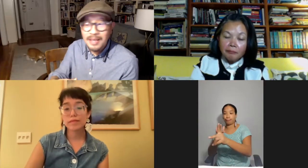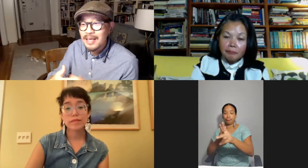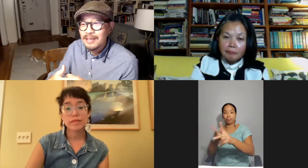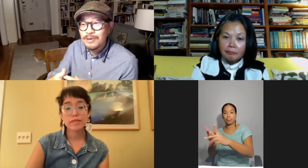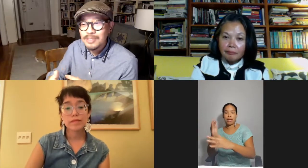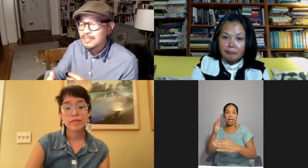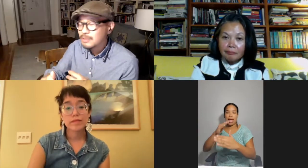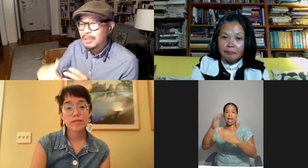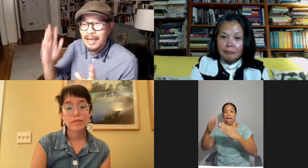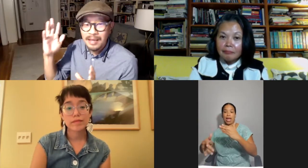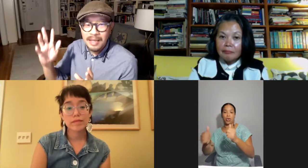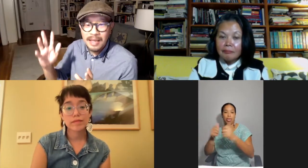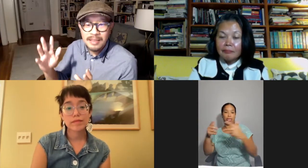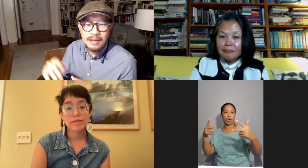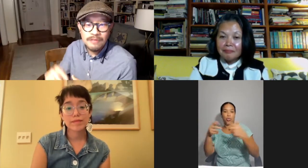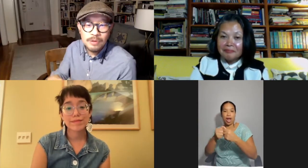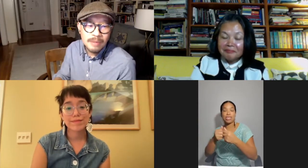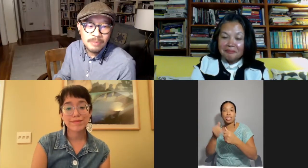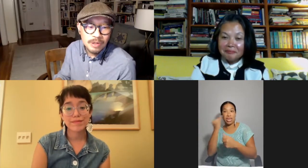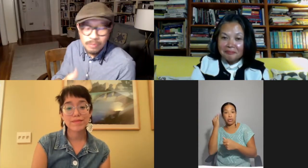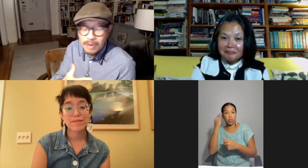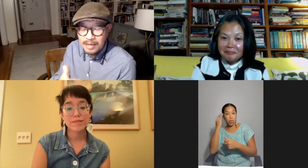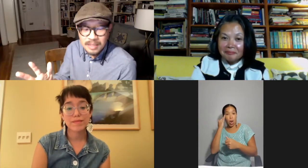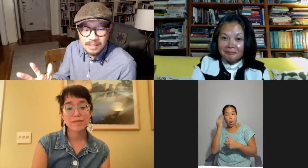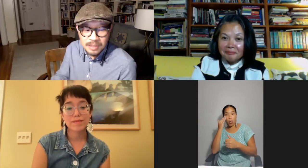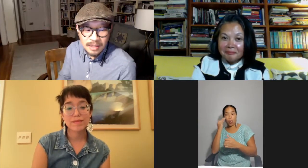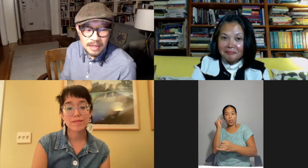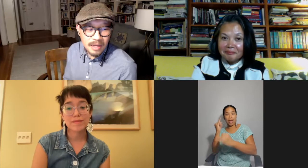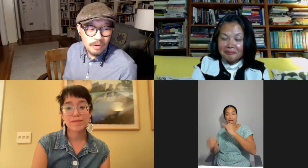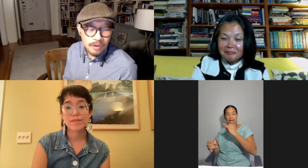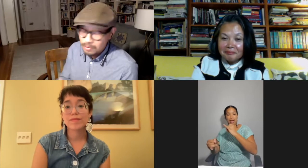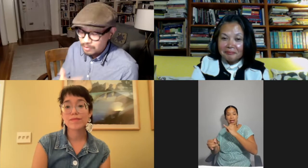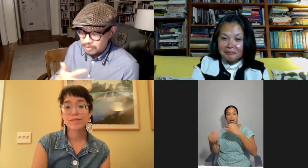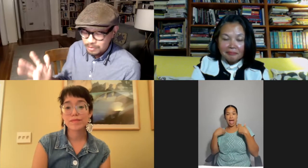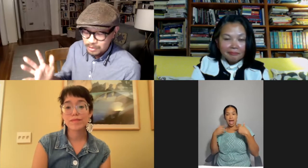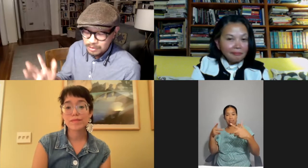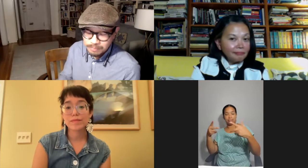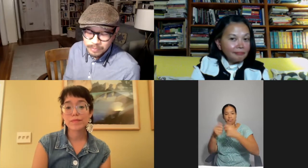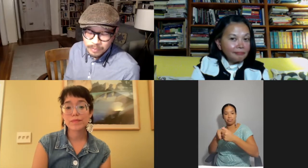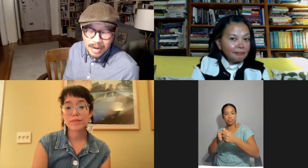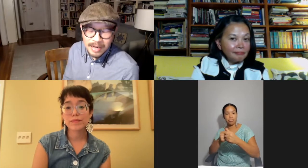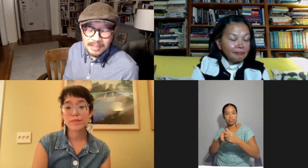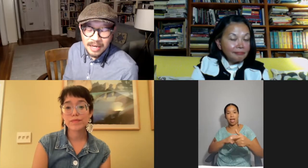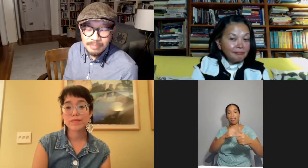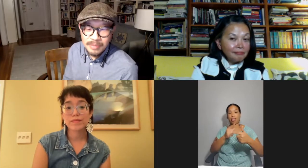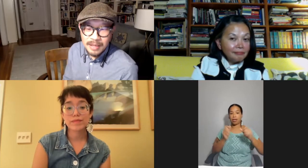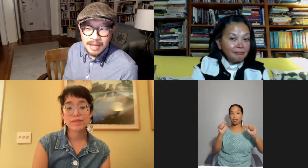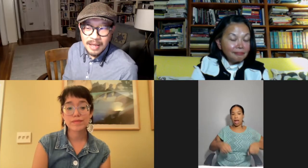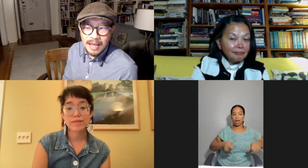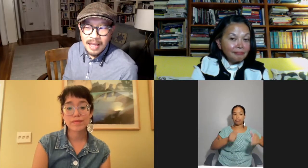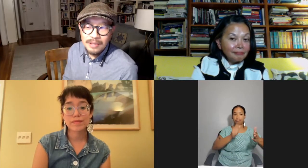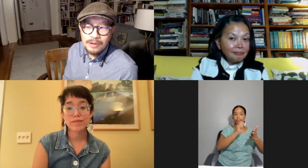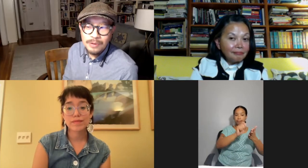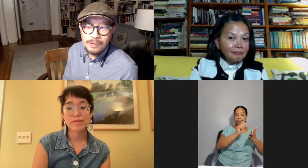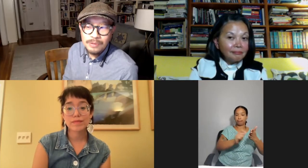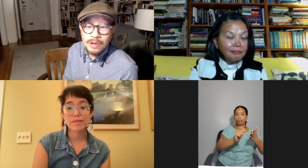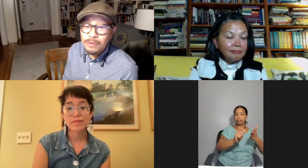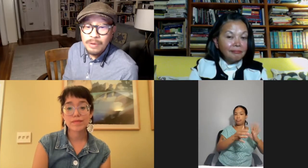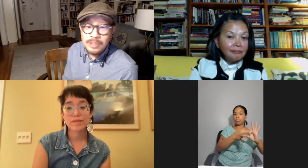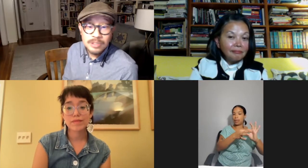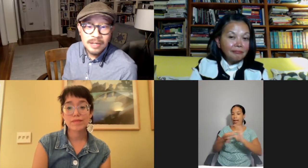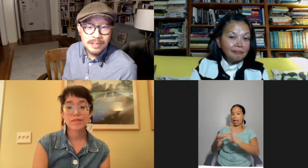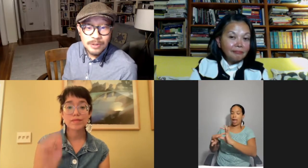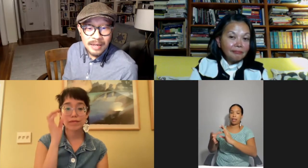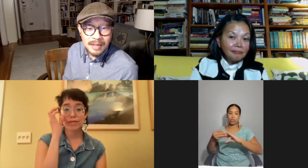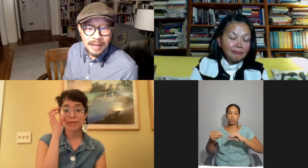is coming, and then you can just play. And then if you come to your writing station or your writing time, and you don't